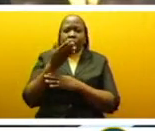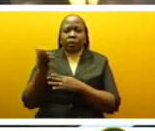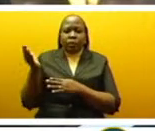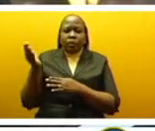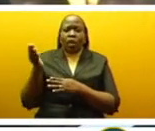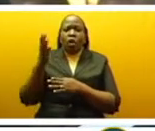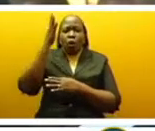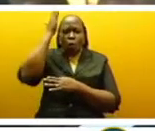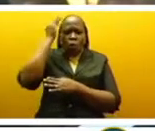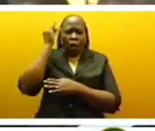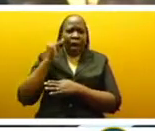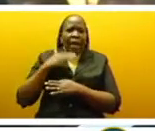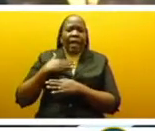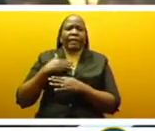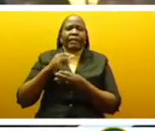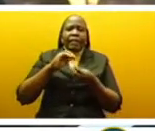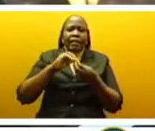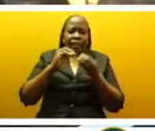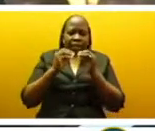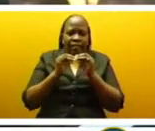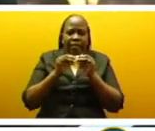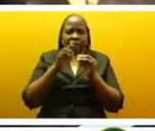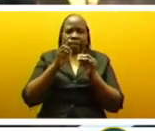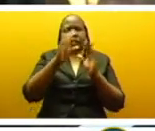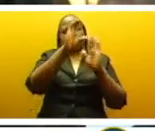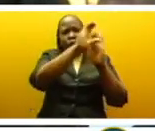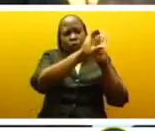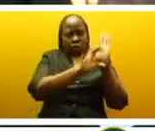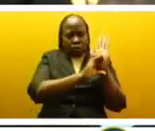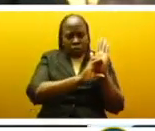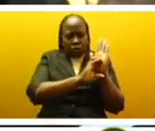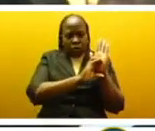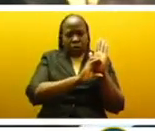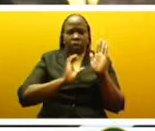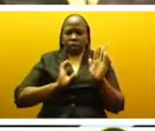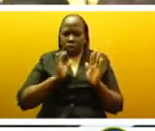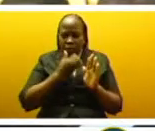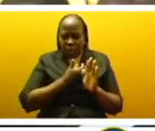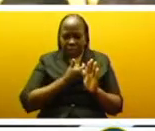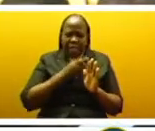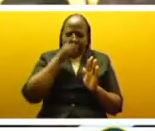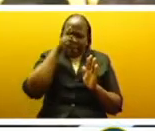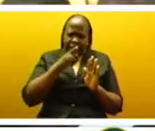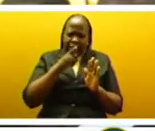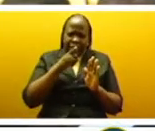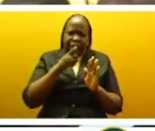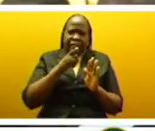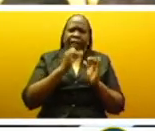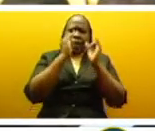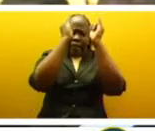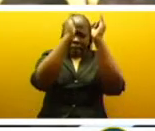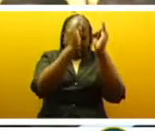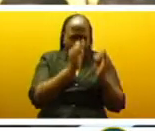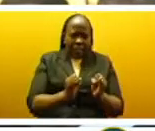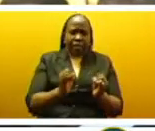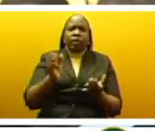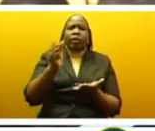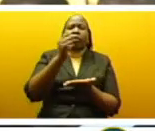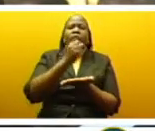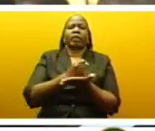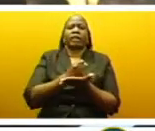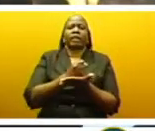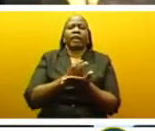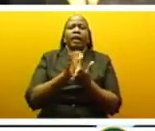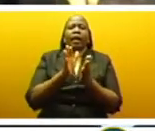commissions? Why did we create these independent offices and secure